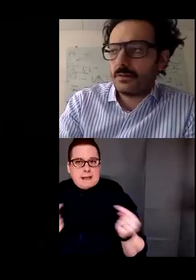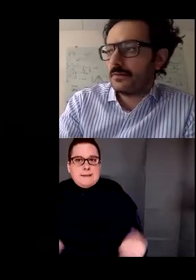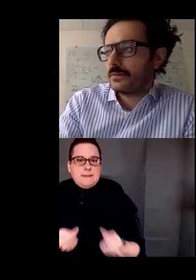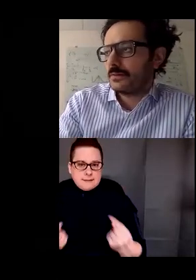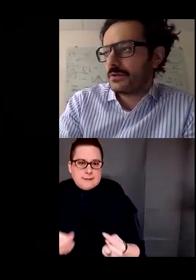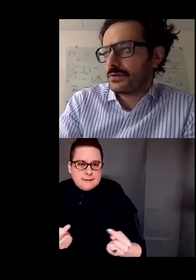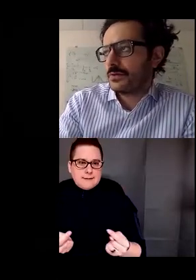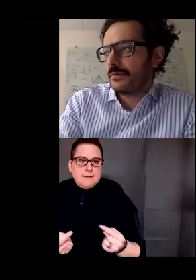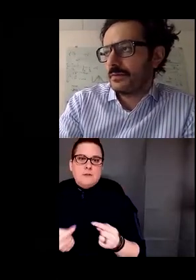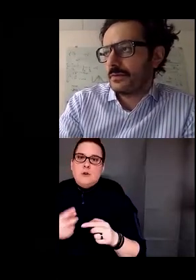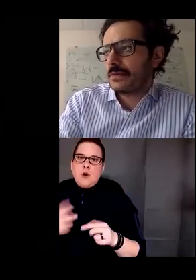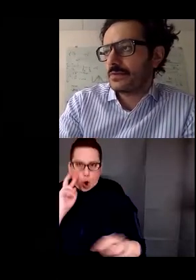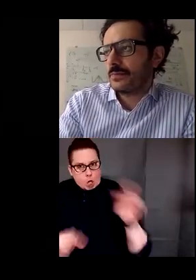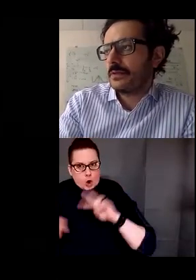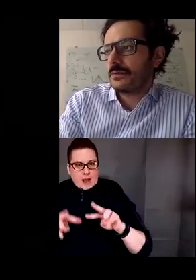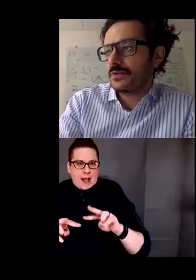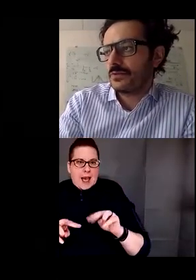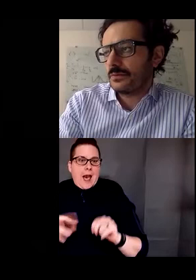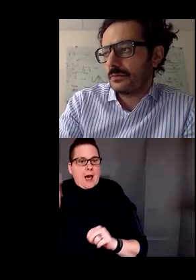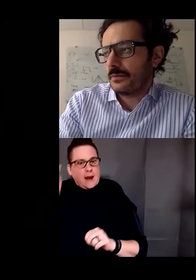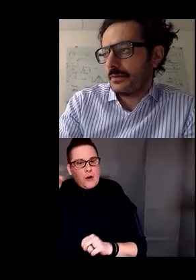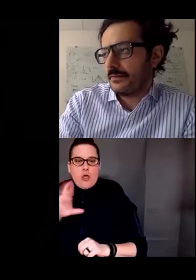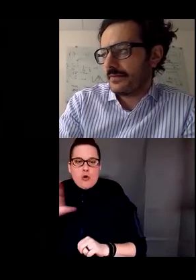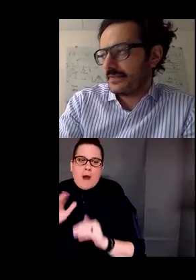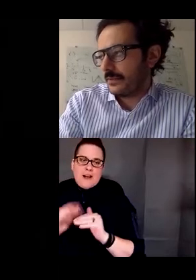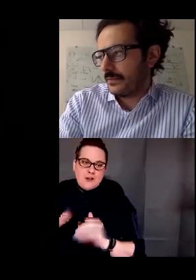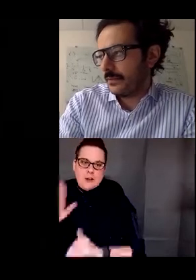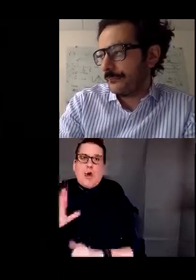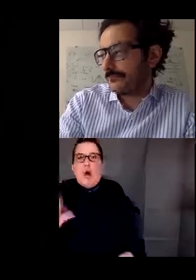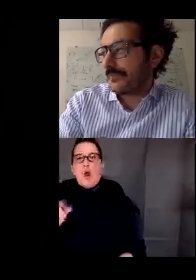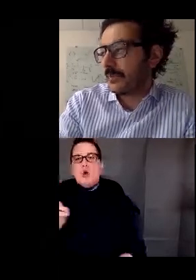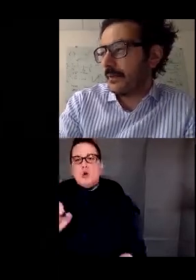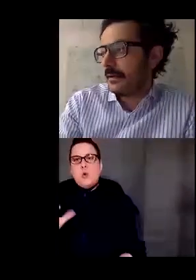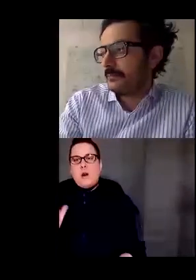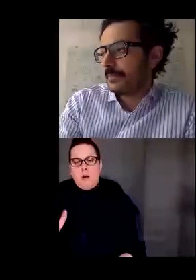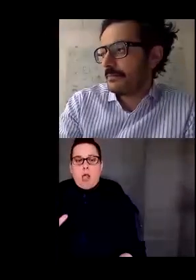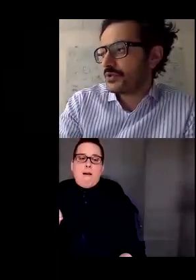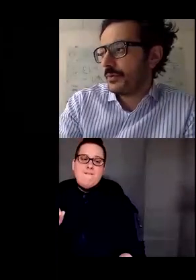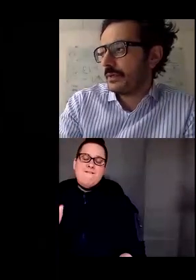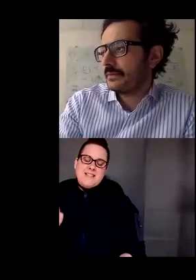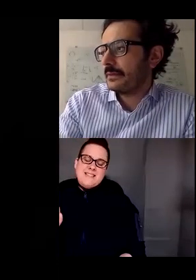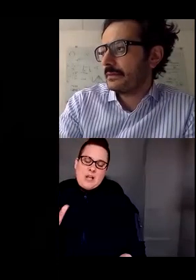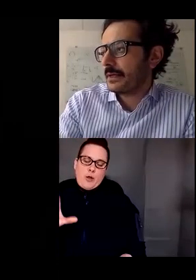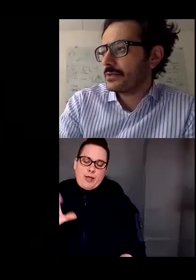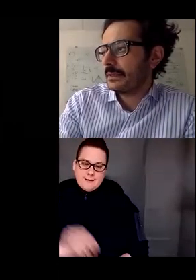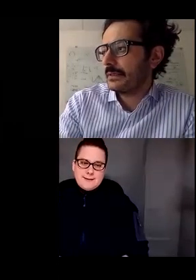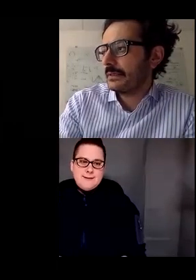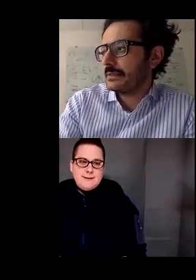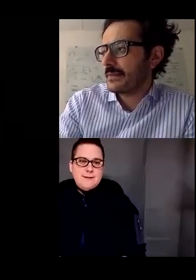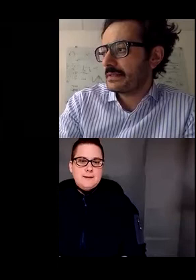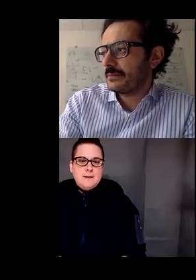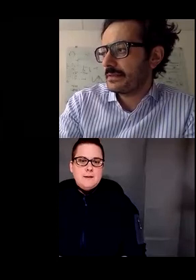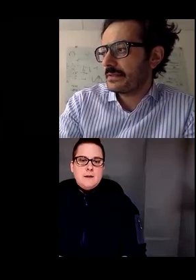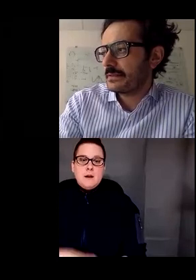from structure of the right superior longitudinal fasciculus. I'm showing it here in actually a